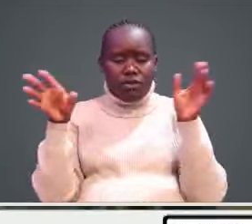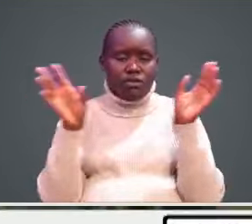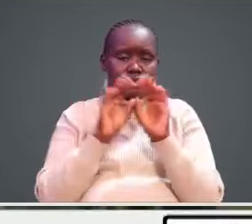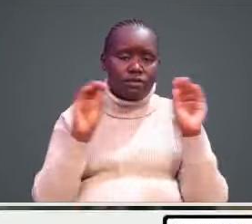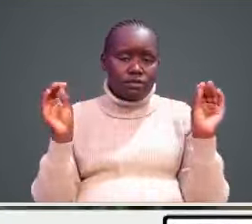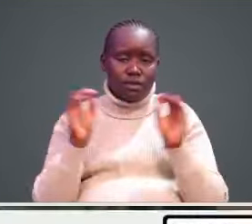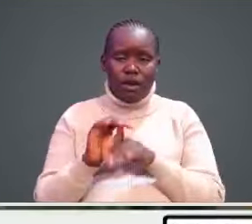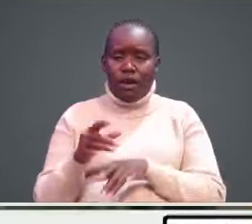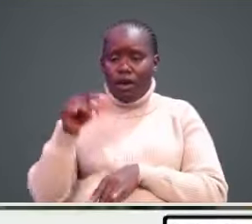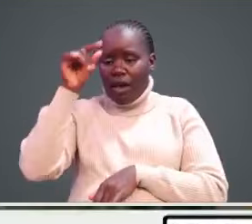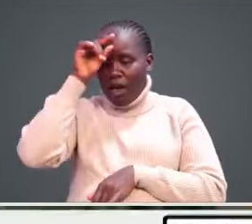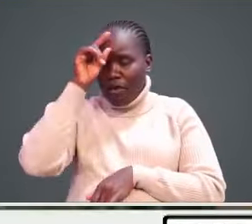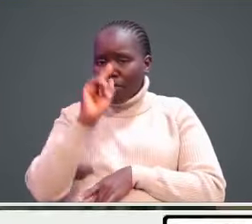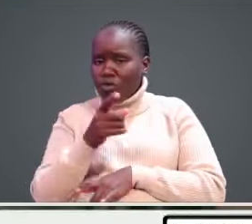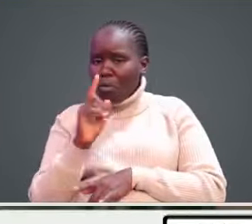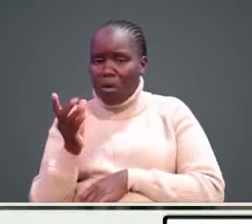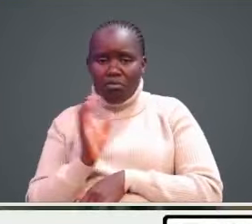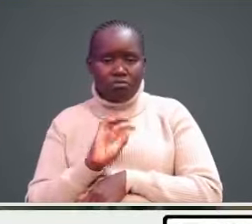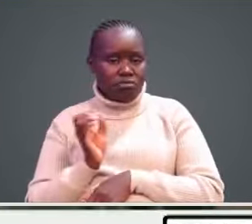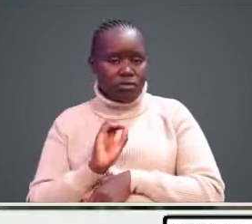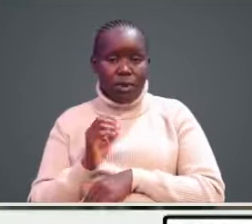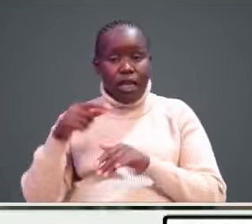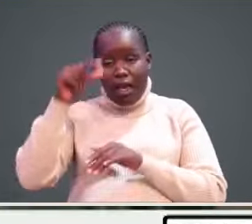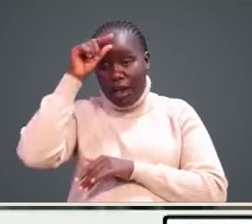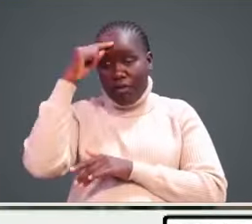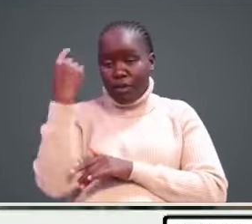Oh, the government only